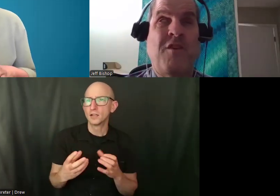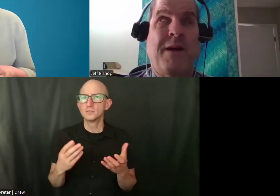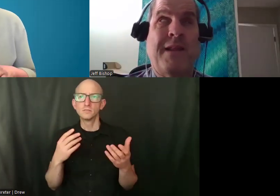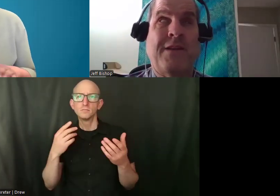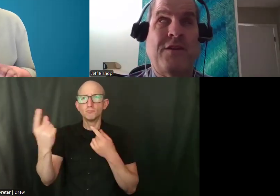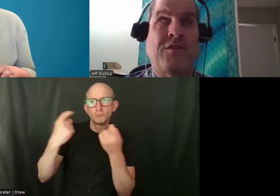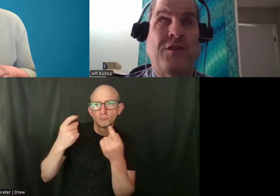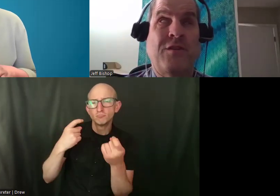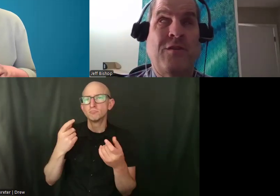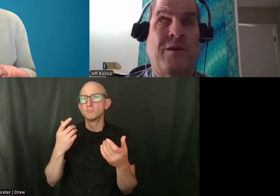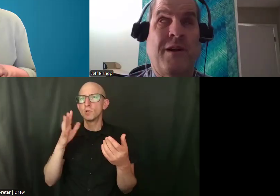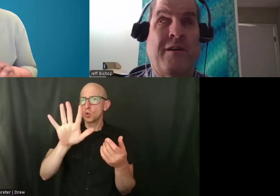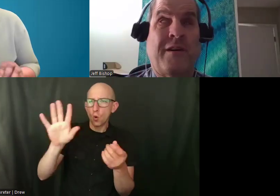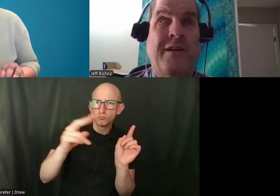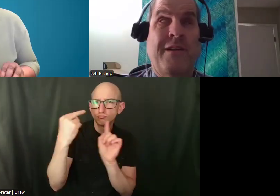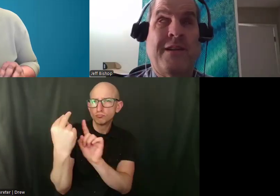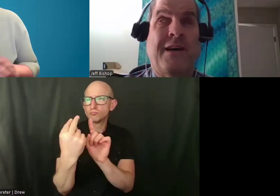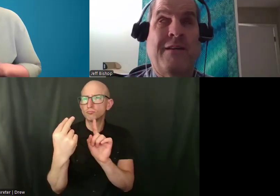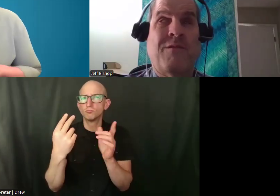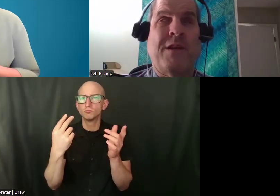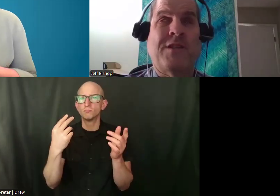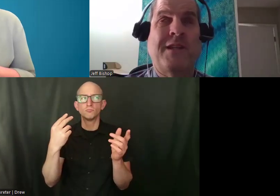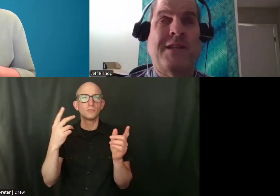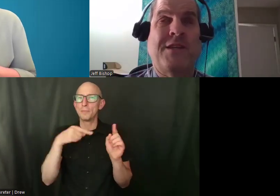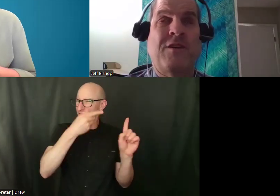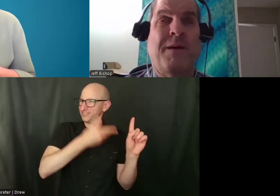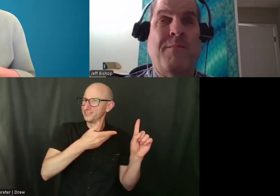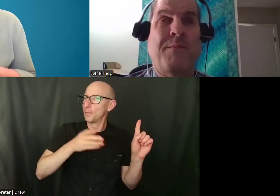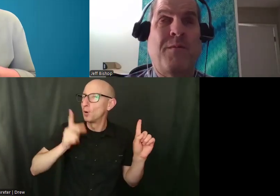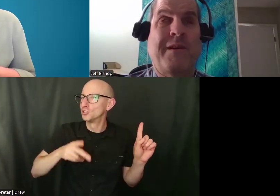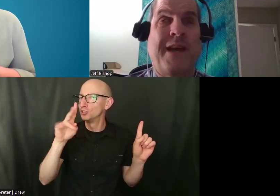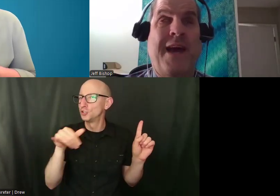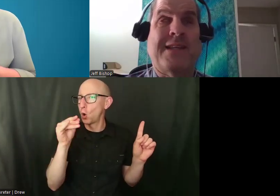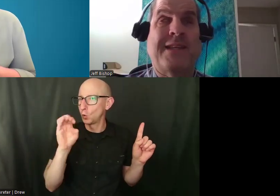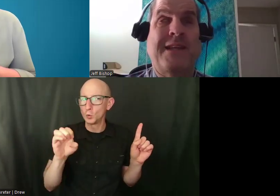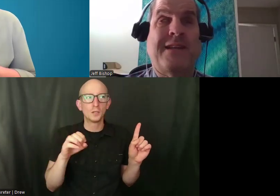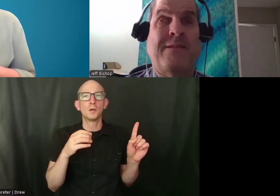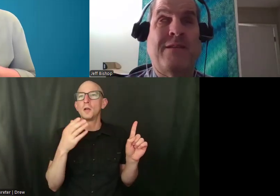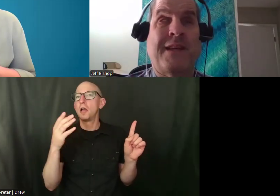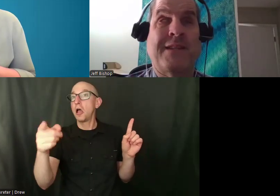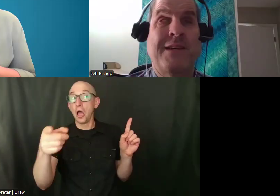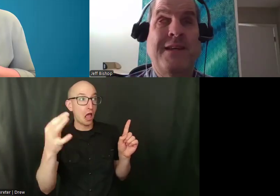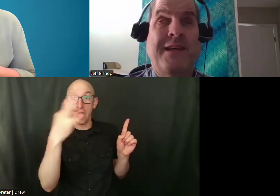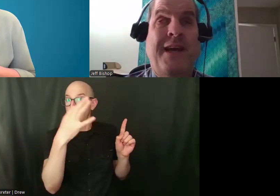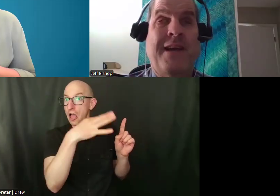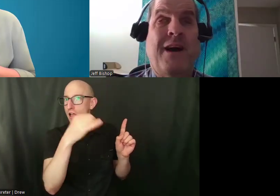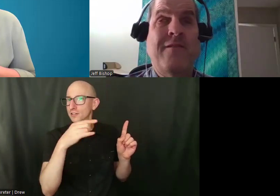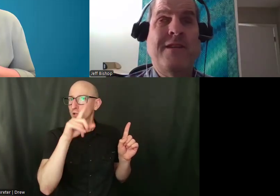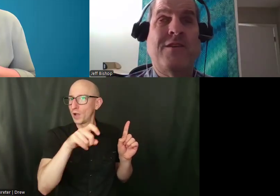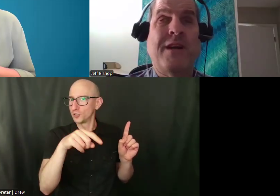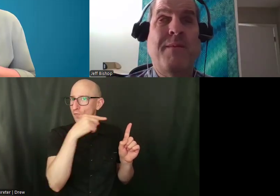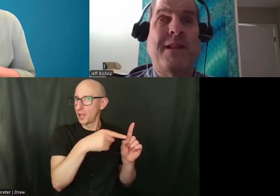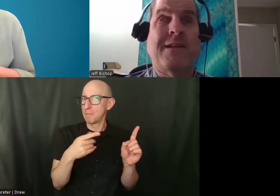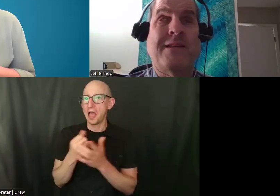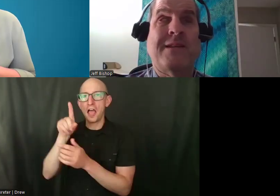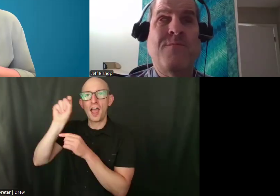things that you might think Joe should do, or questions that Joe might be willing to ask, these types of things. And I'm going